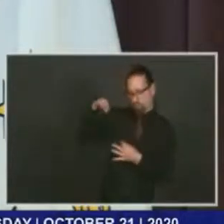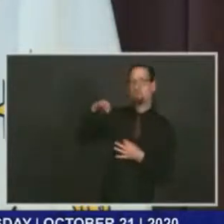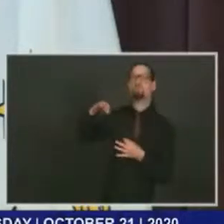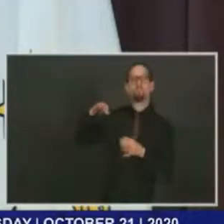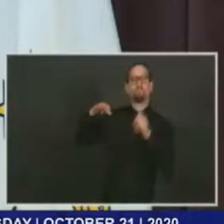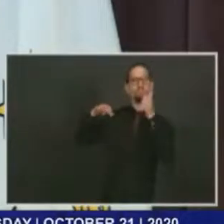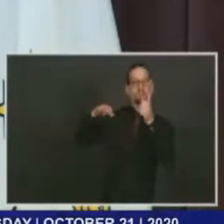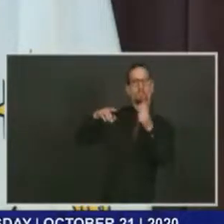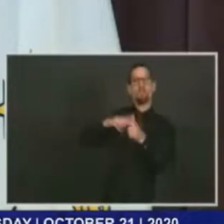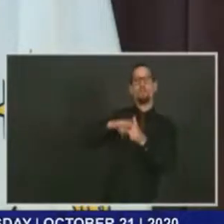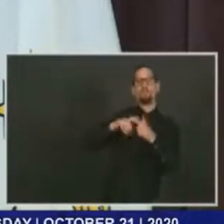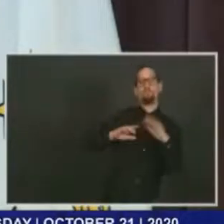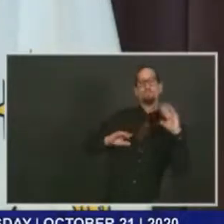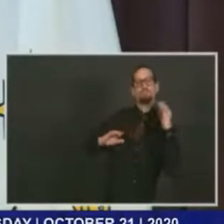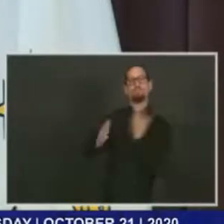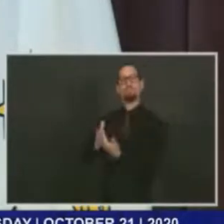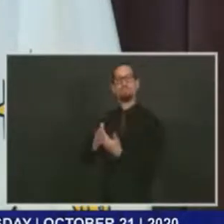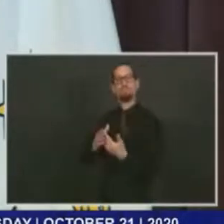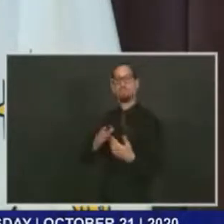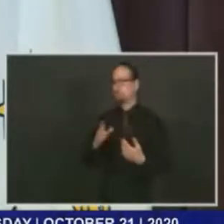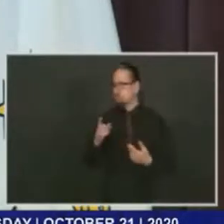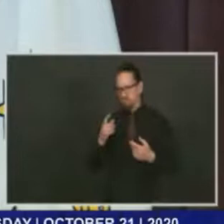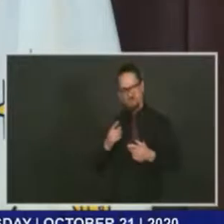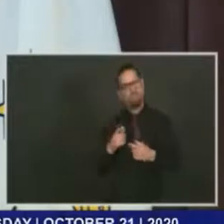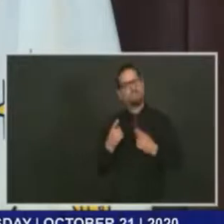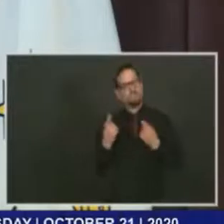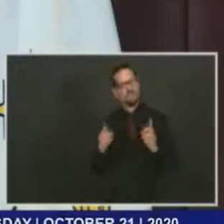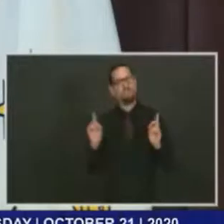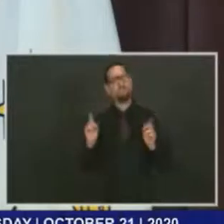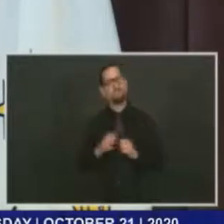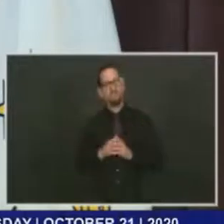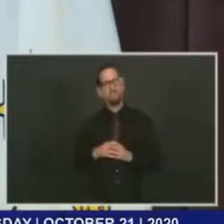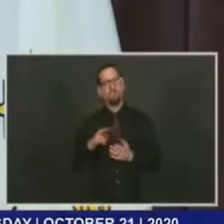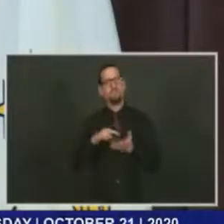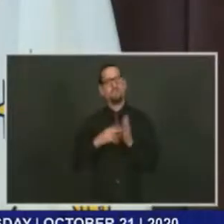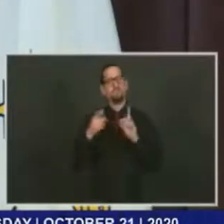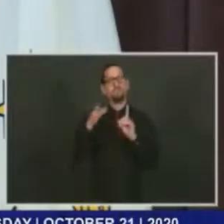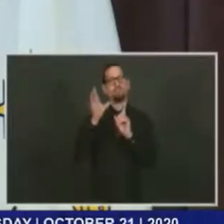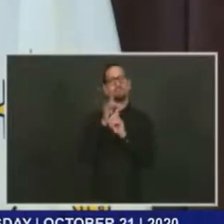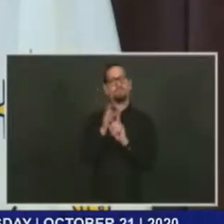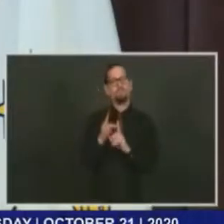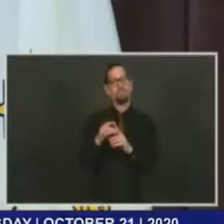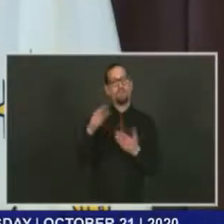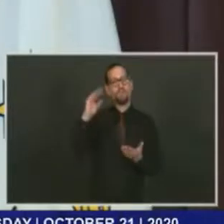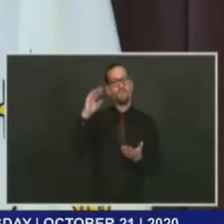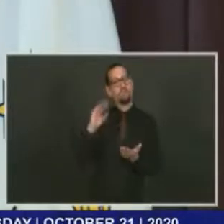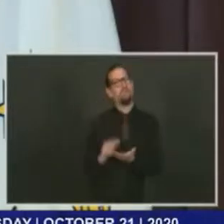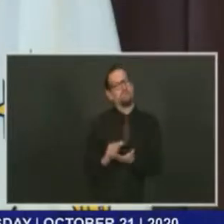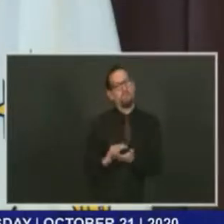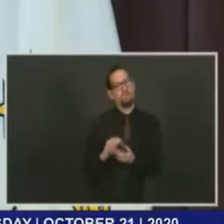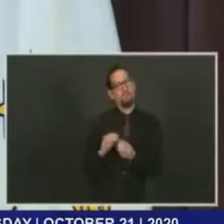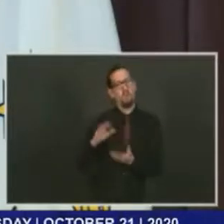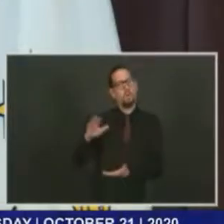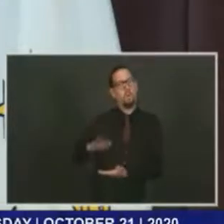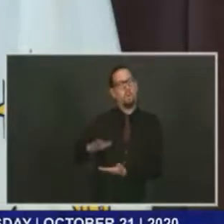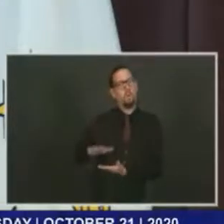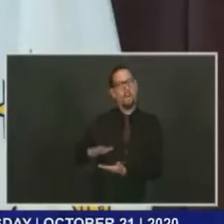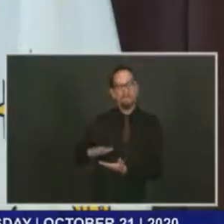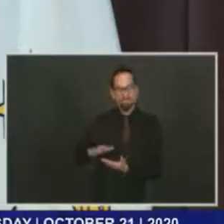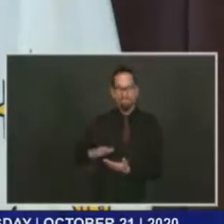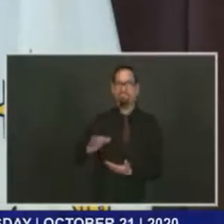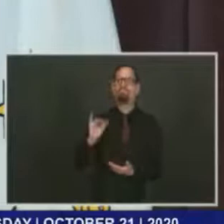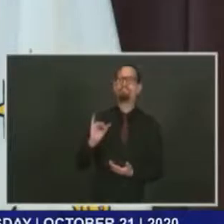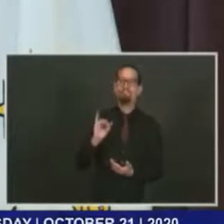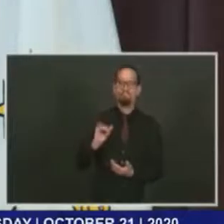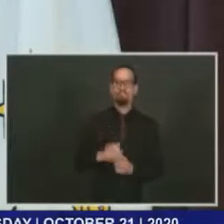it worked. The % positivity was extremely low. And when Dr. Birx came to visit with us and